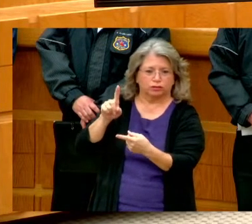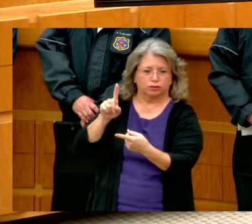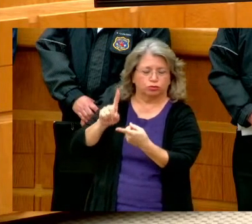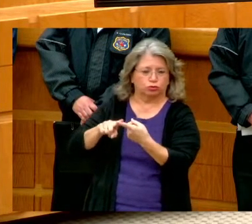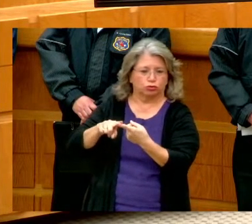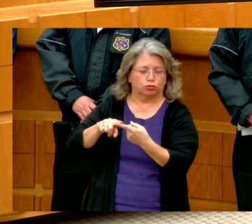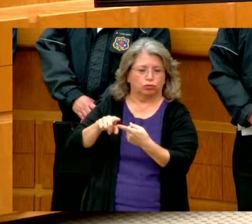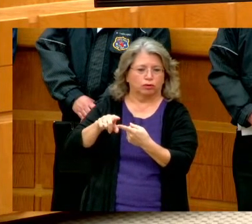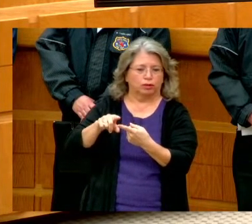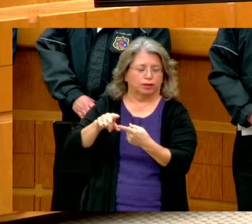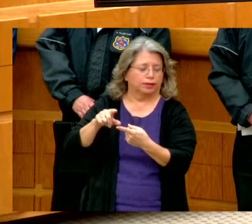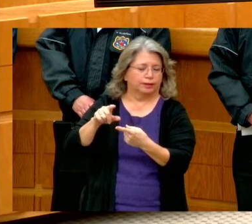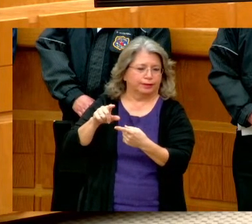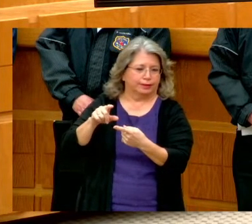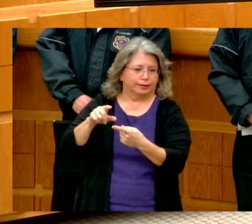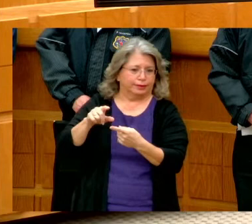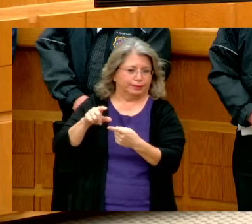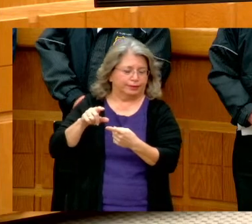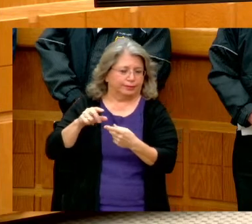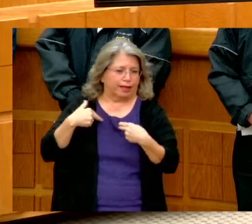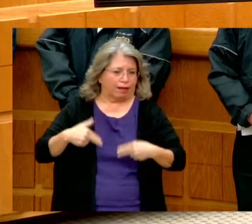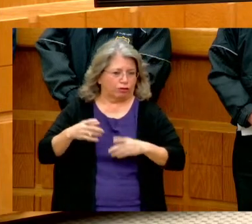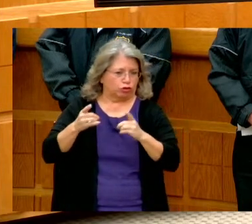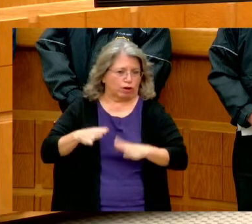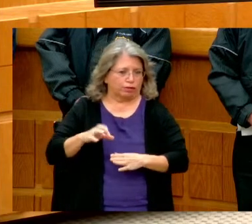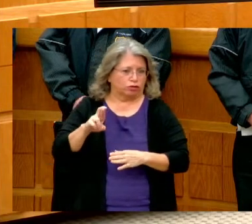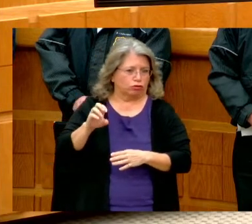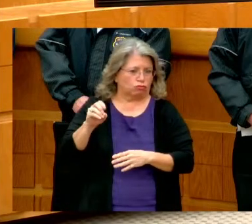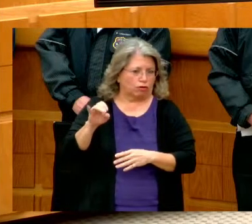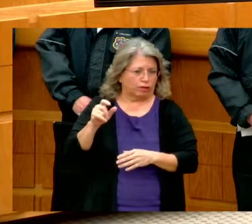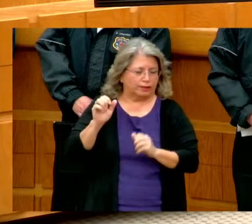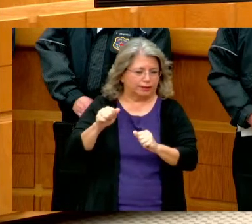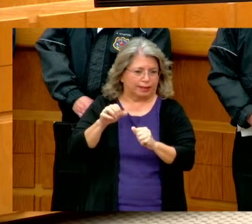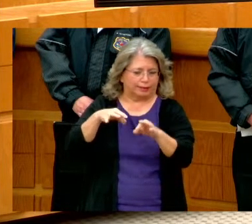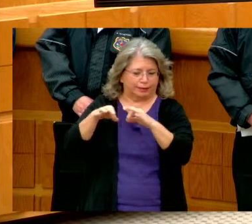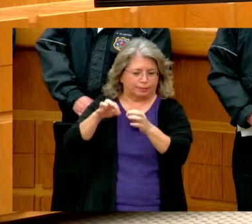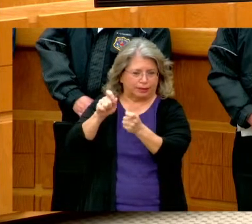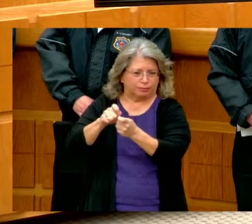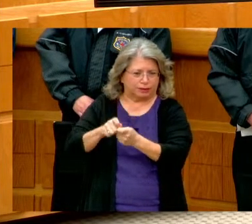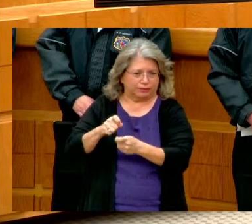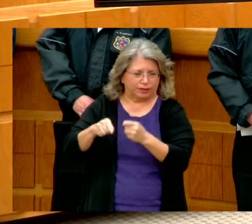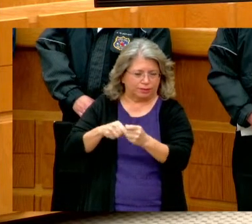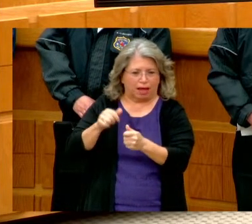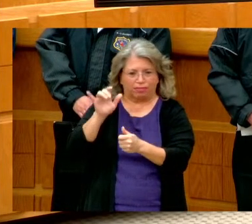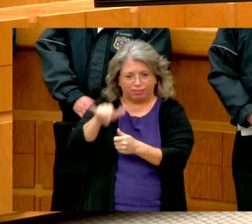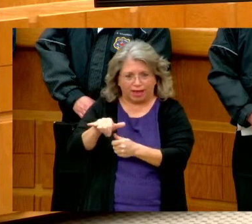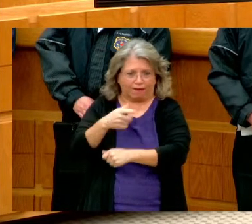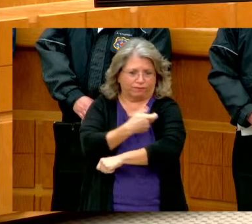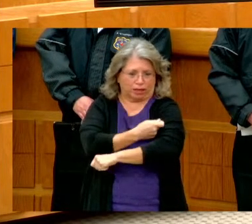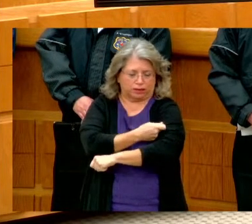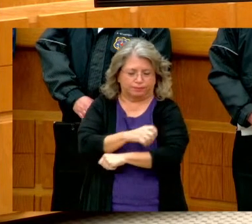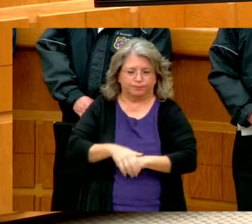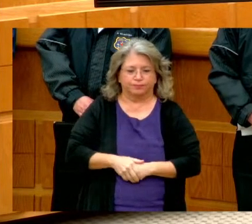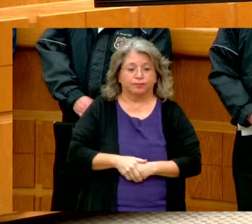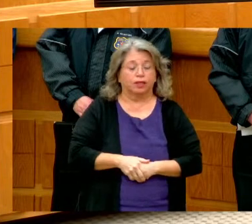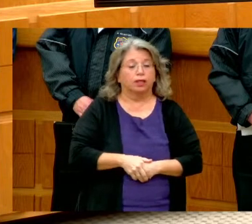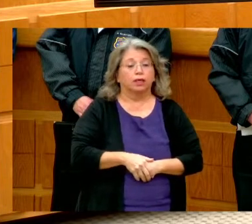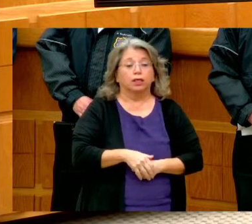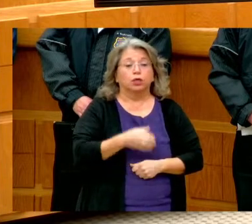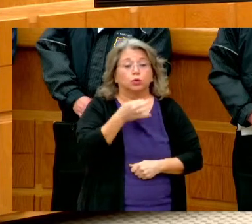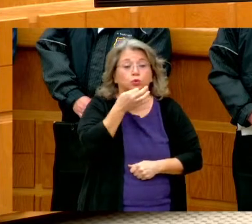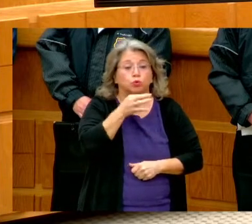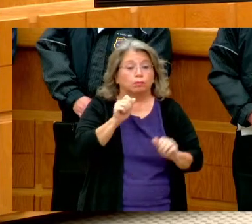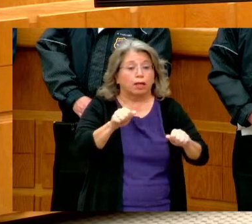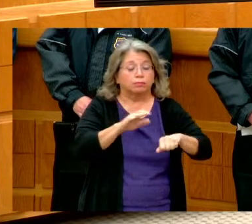specifics of Moderna. And as soon as we can on Monday, we will begin delivering vaccine to those people, and this